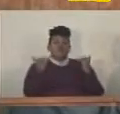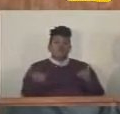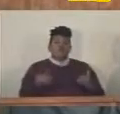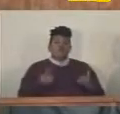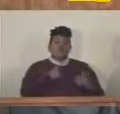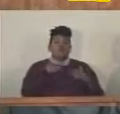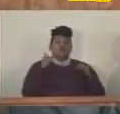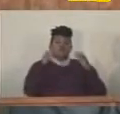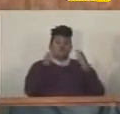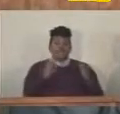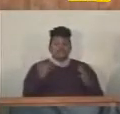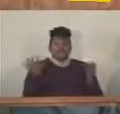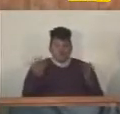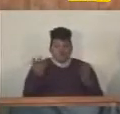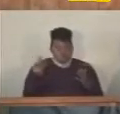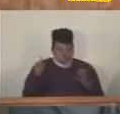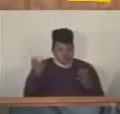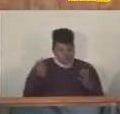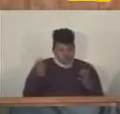against the accused man.